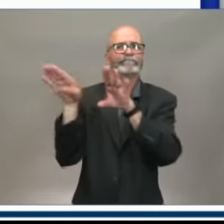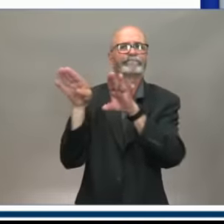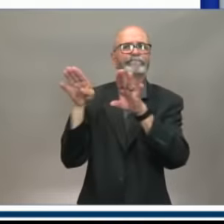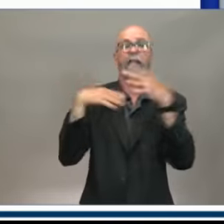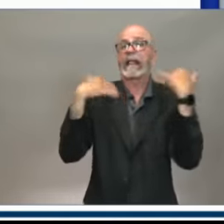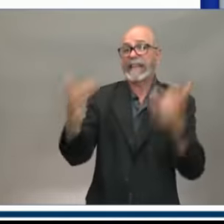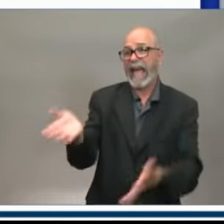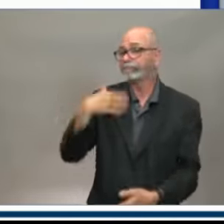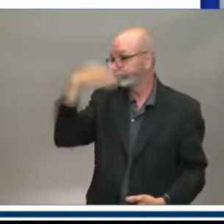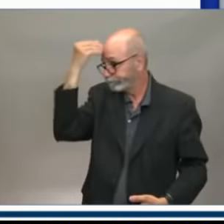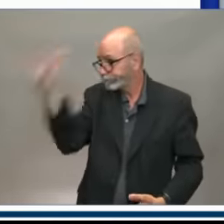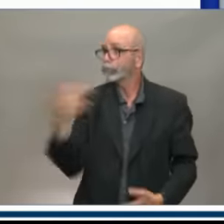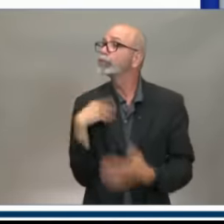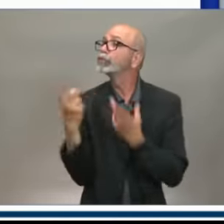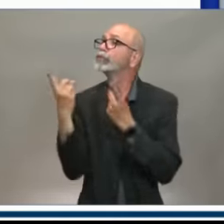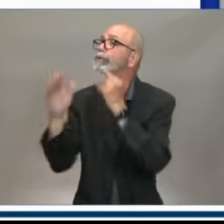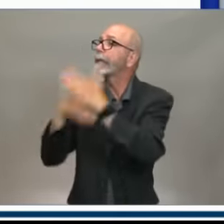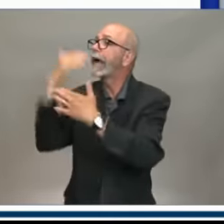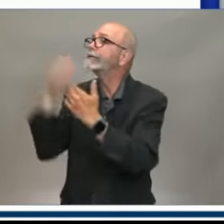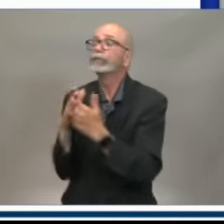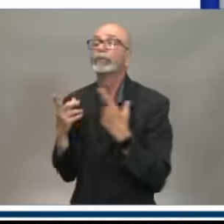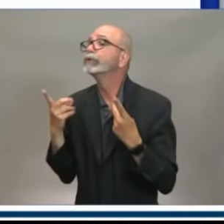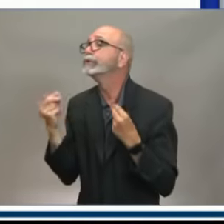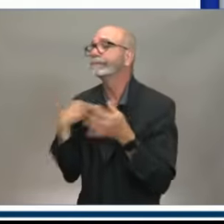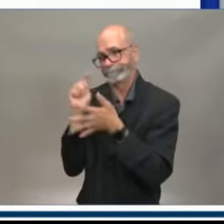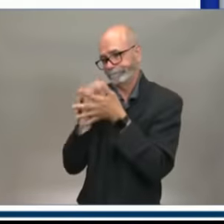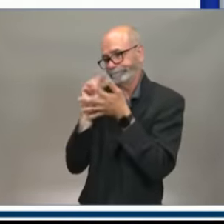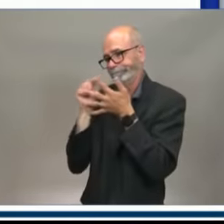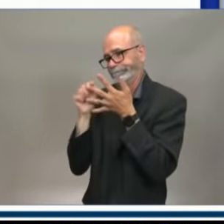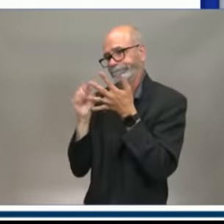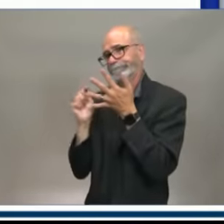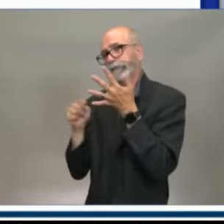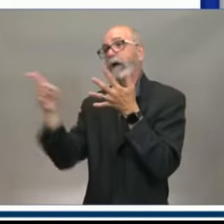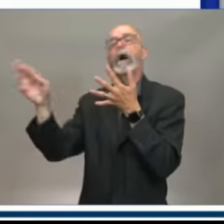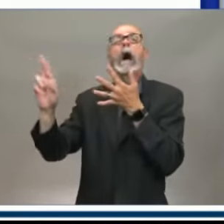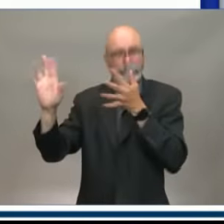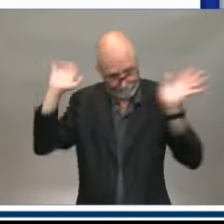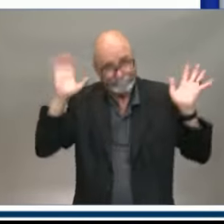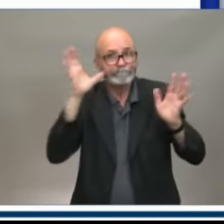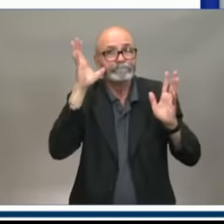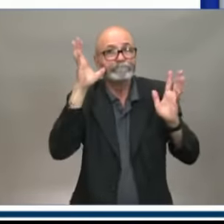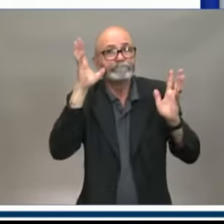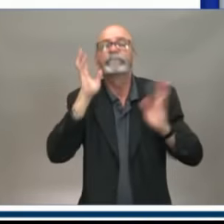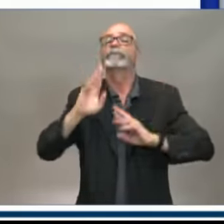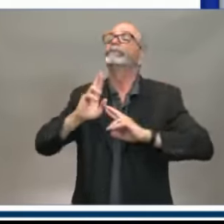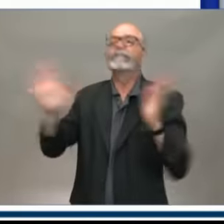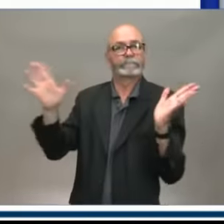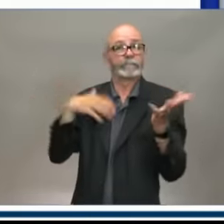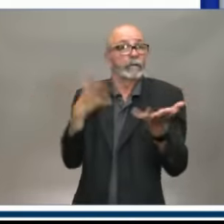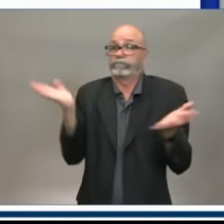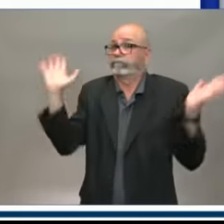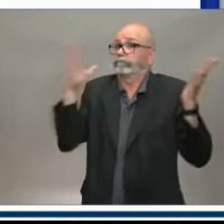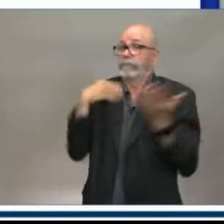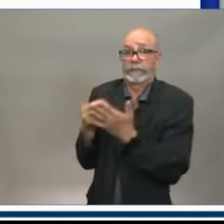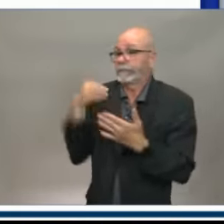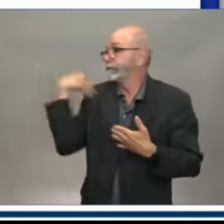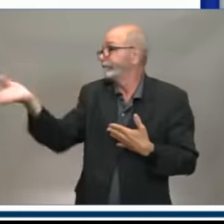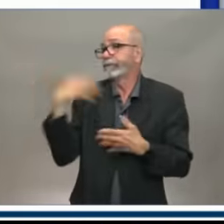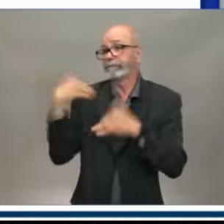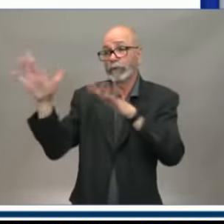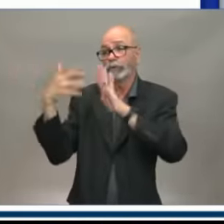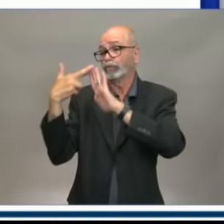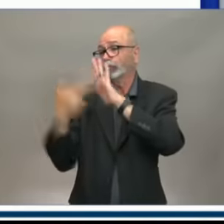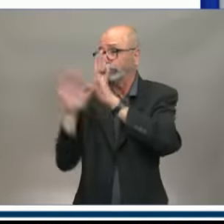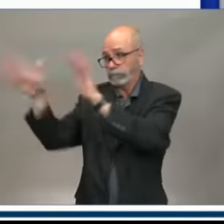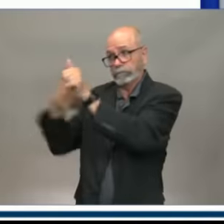many are getting ready to reopen. Salons, for example, have been given new rules, and they're figuring it out. The shop may look a